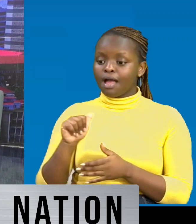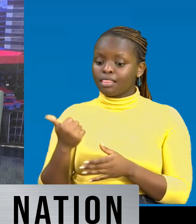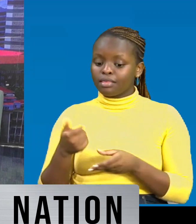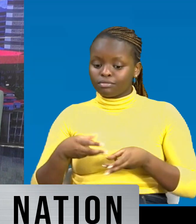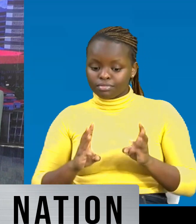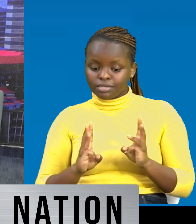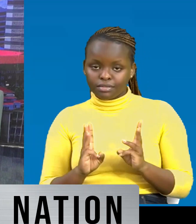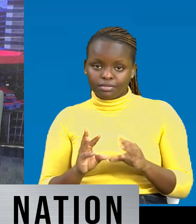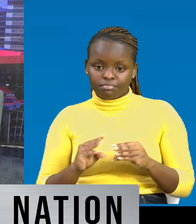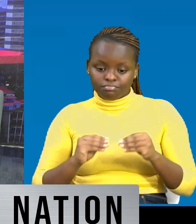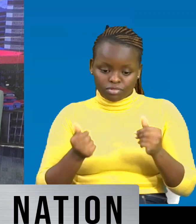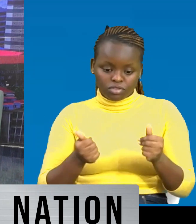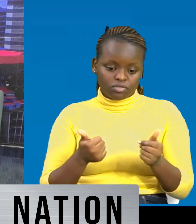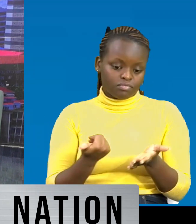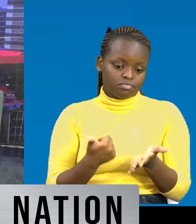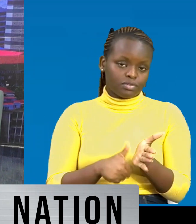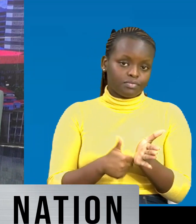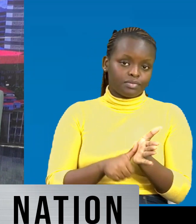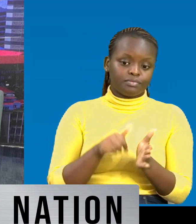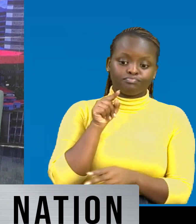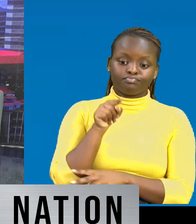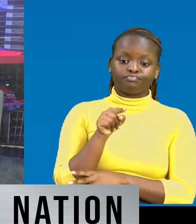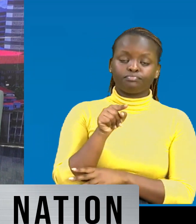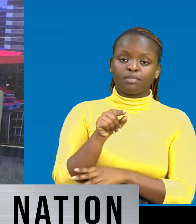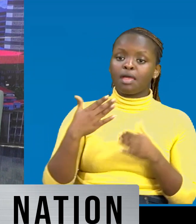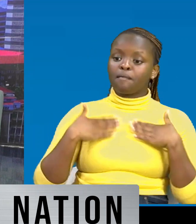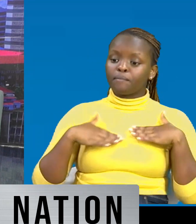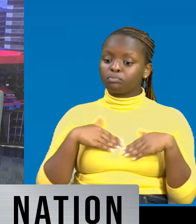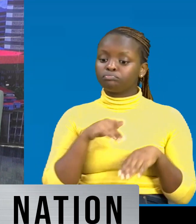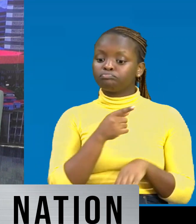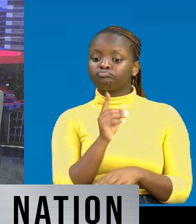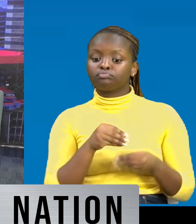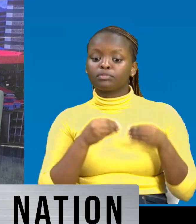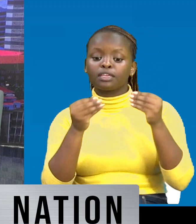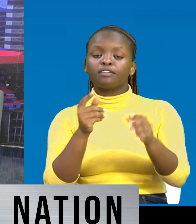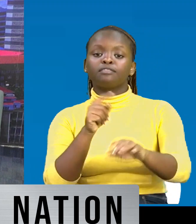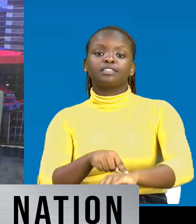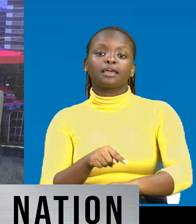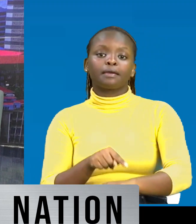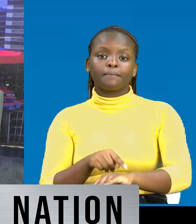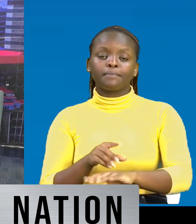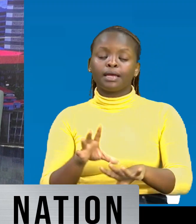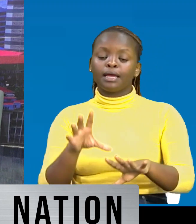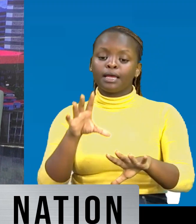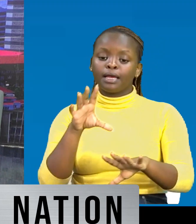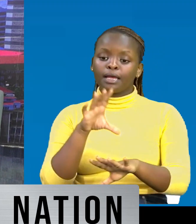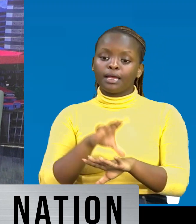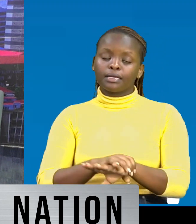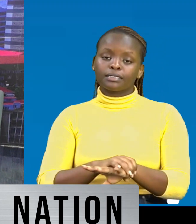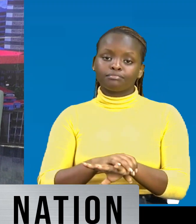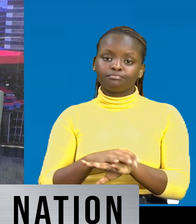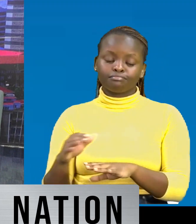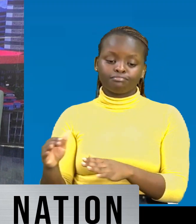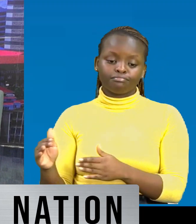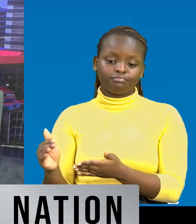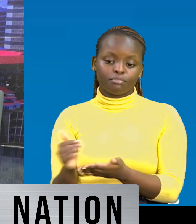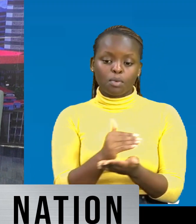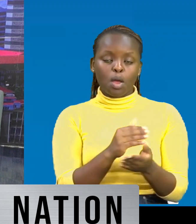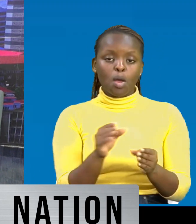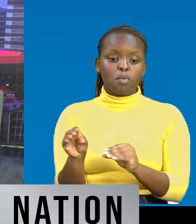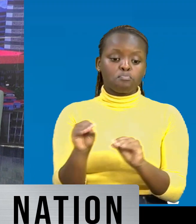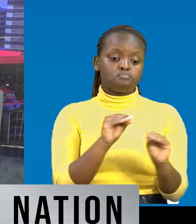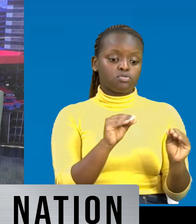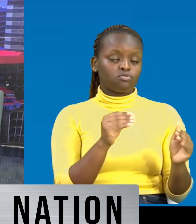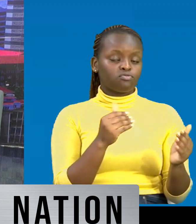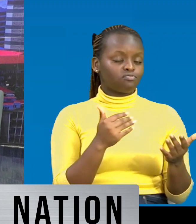of resolution to ensure that those people are given time to get their product, their property out. They